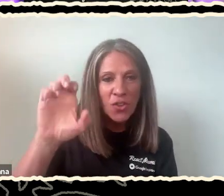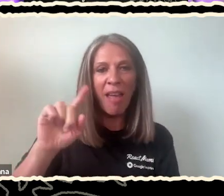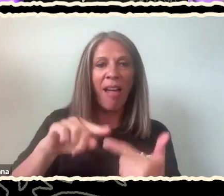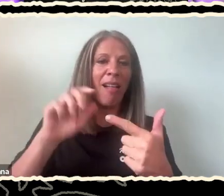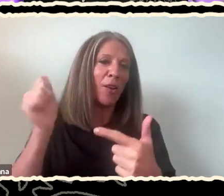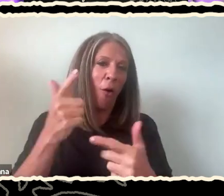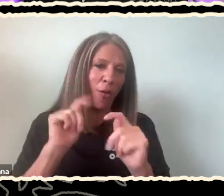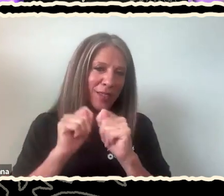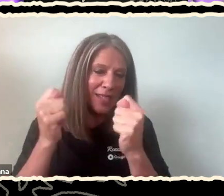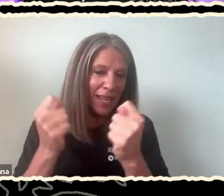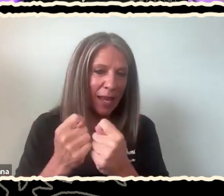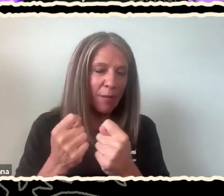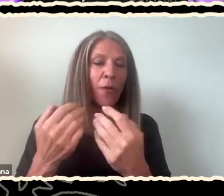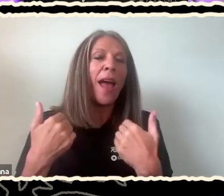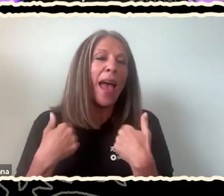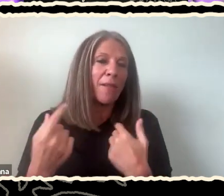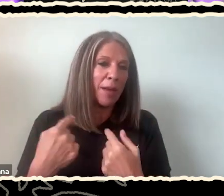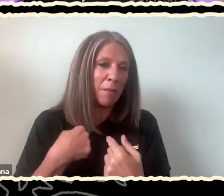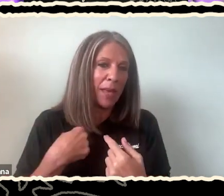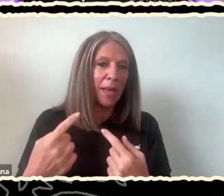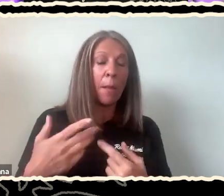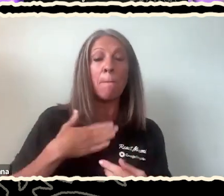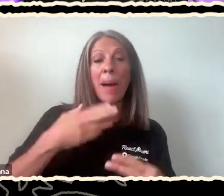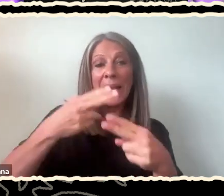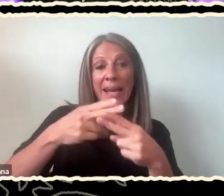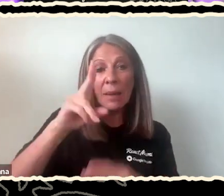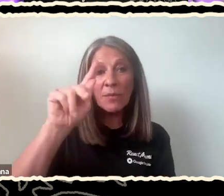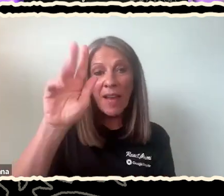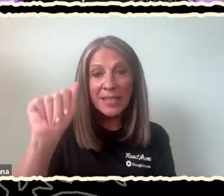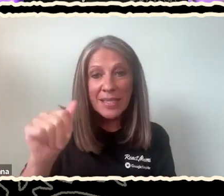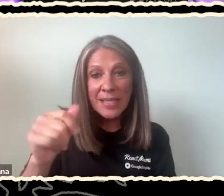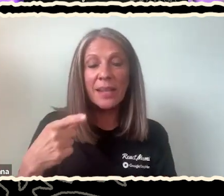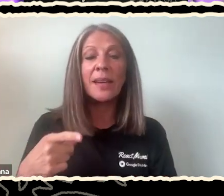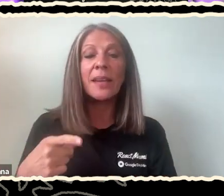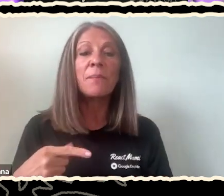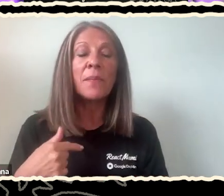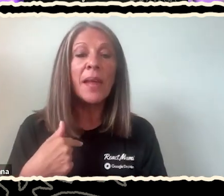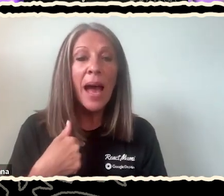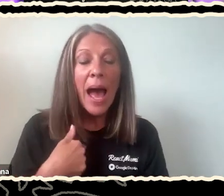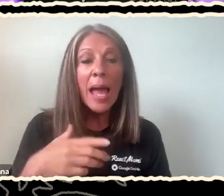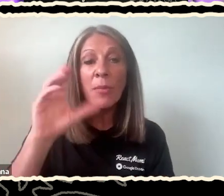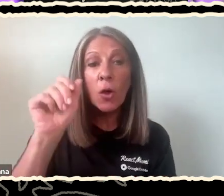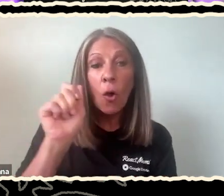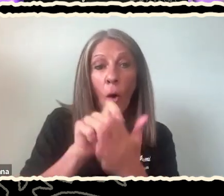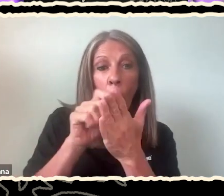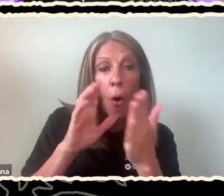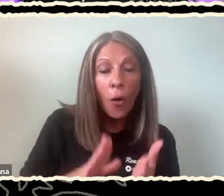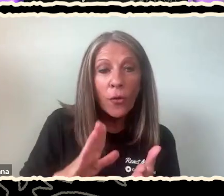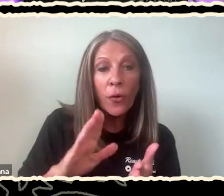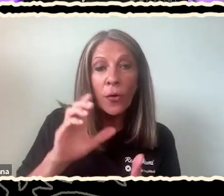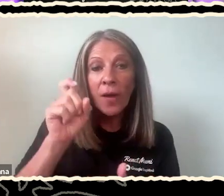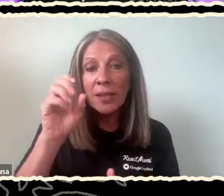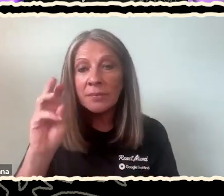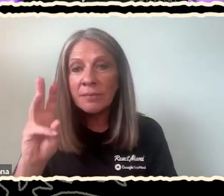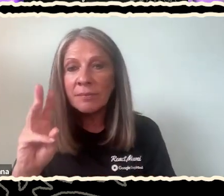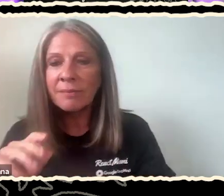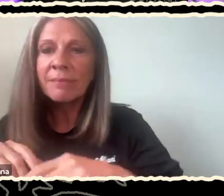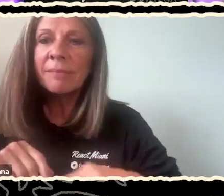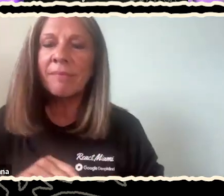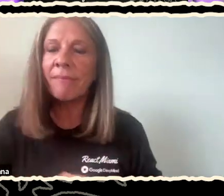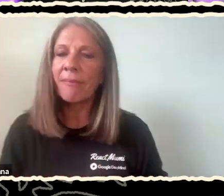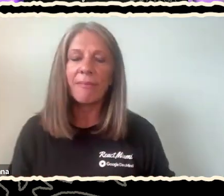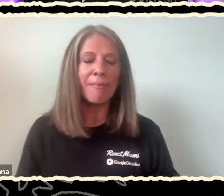team for having me. I'm Valentina. I'm the head of development at Basement Studio and the co-author of XMCP. You can see the screen